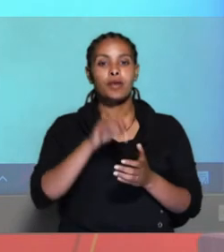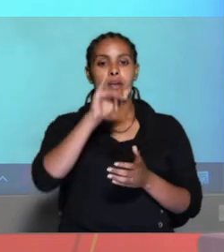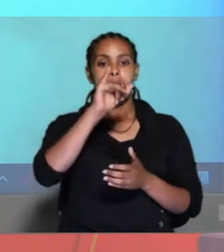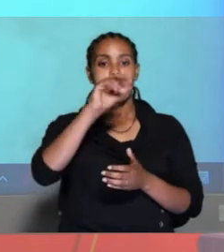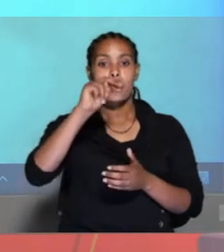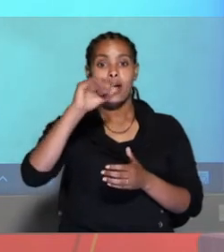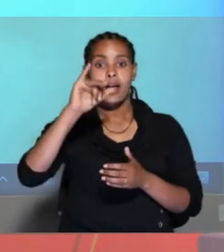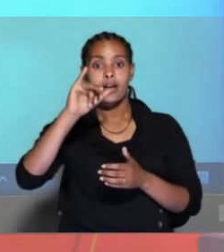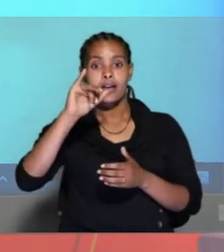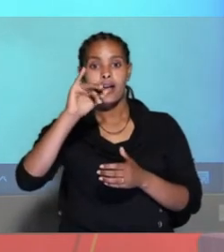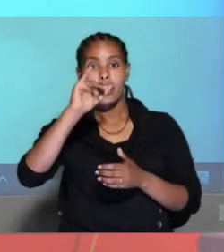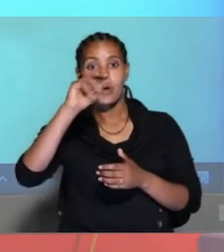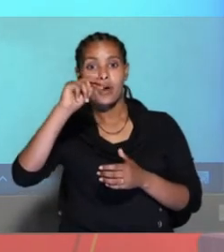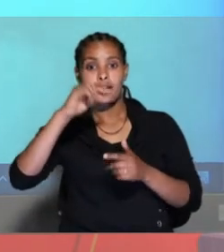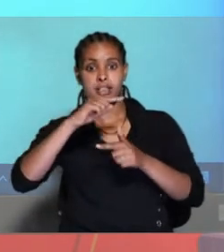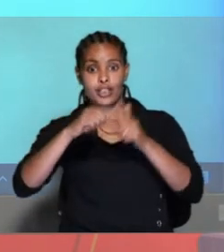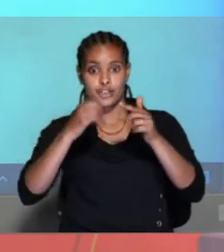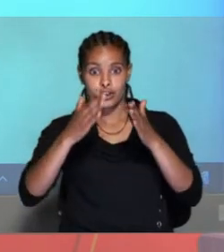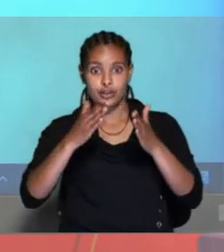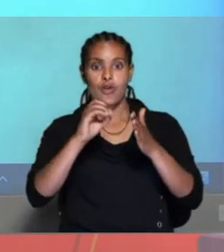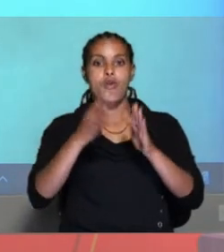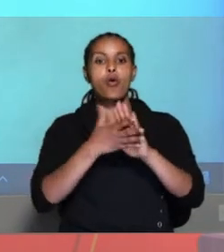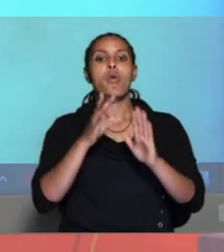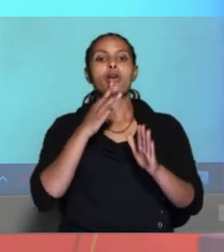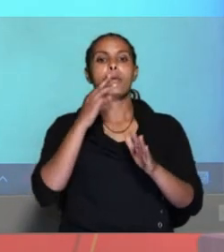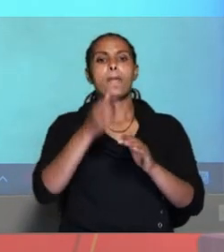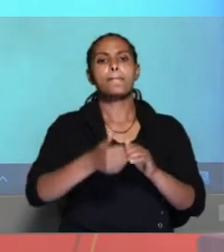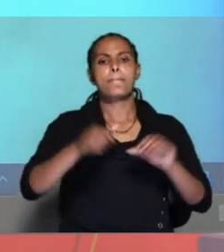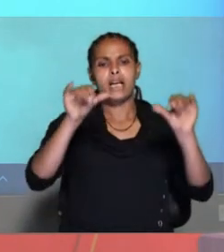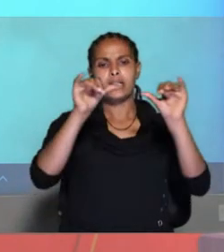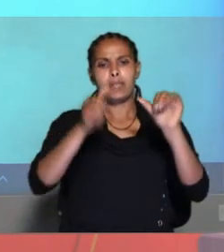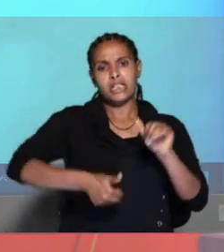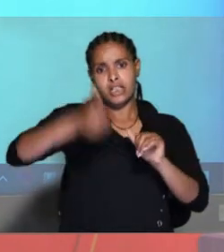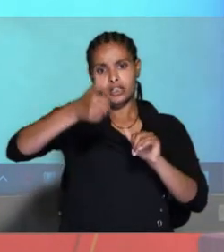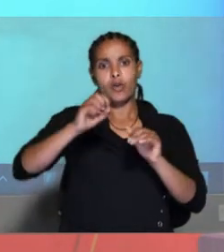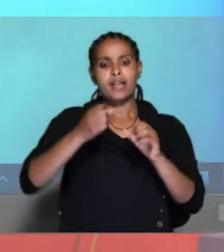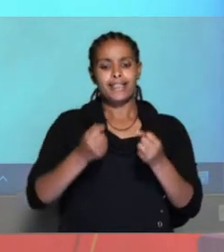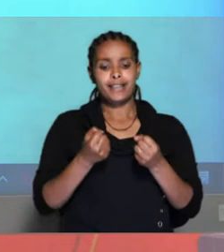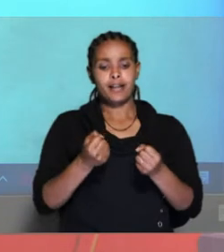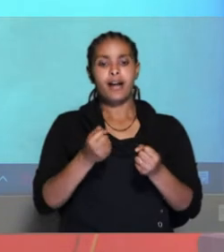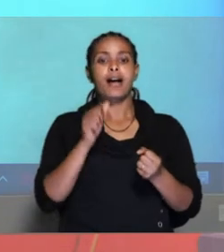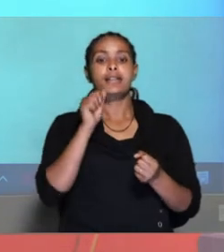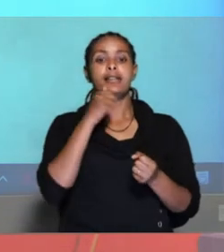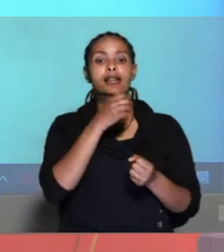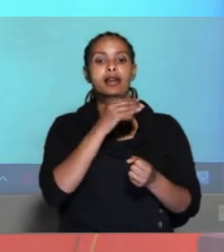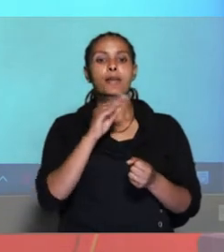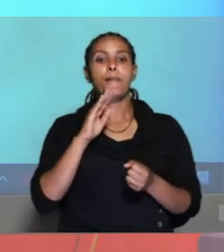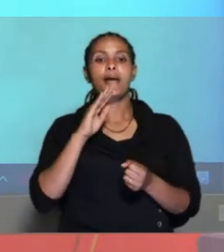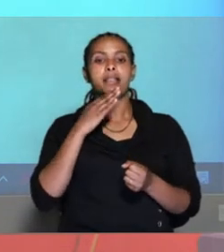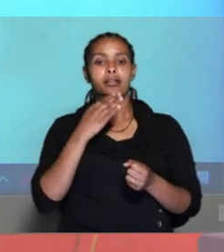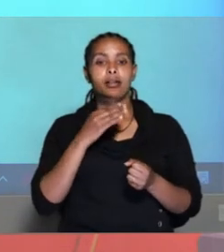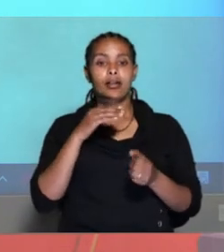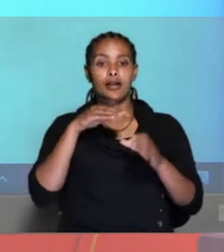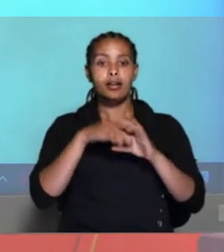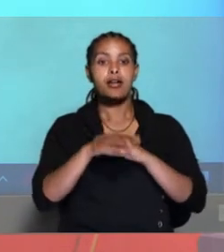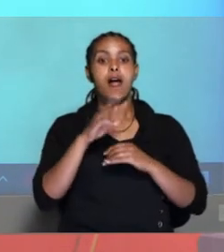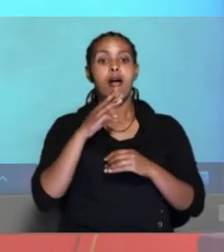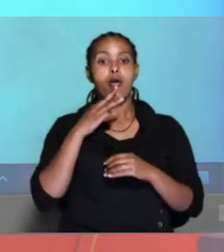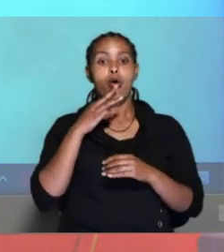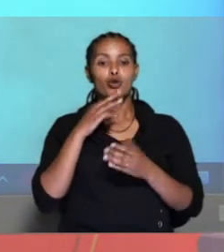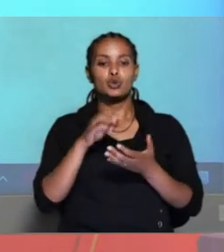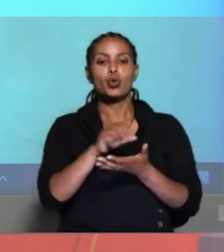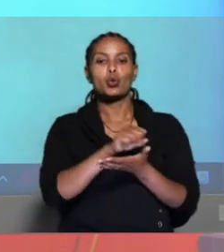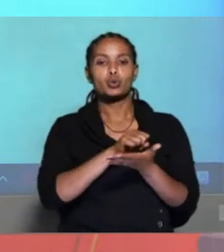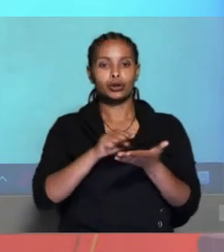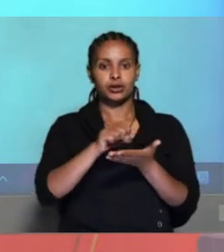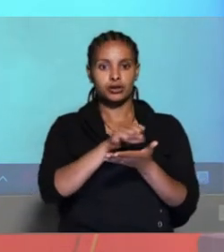ionization of water, measures of the strengths of acids and bases in aqueous